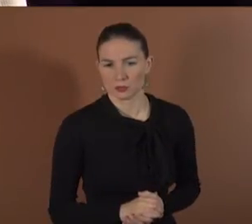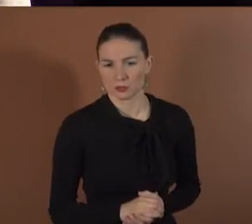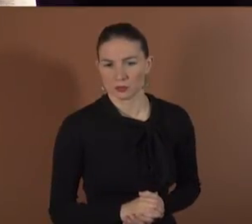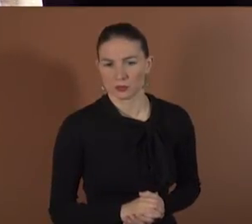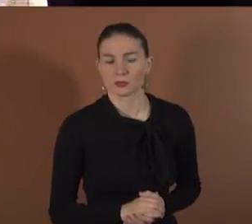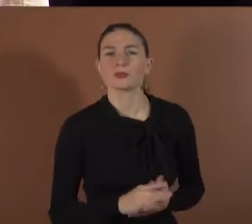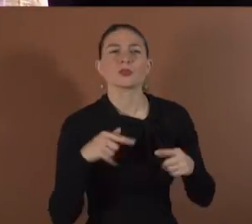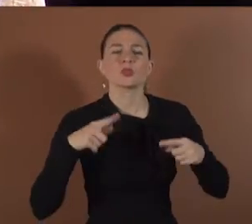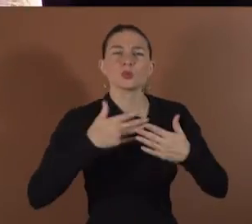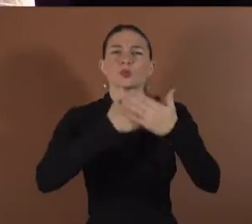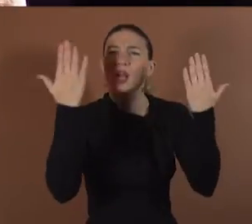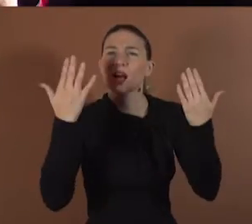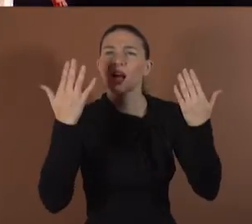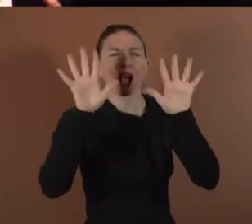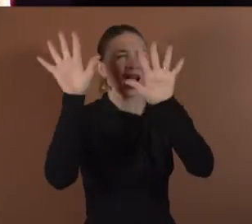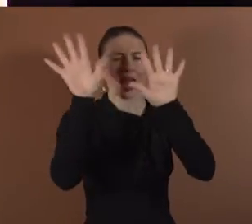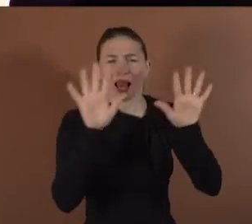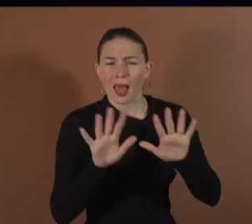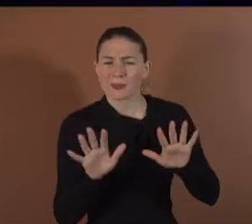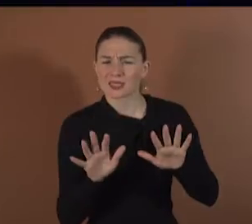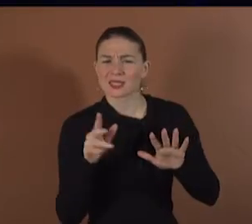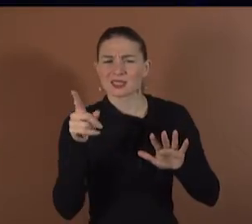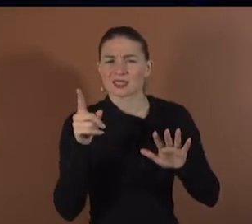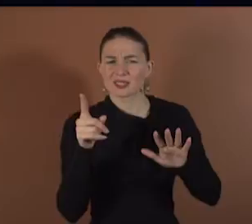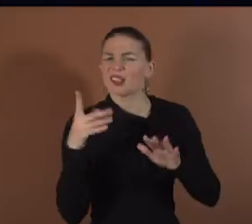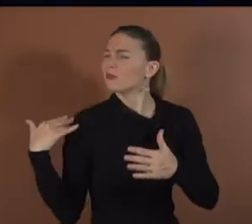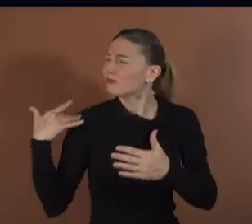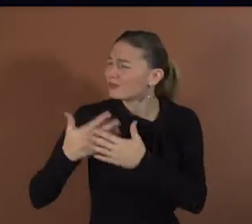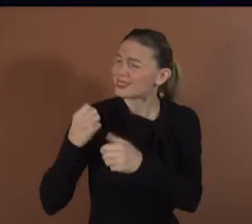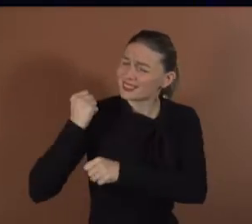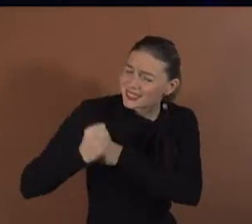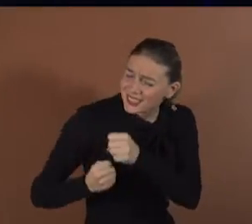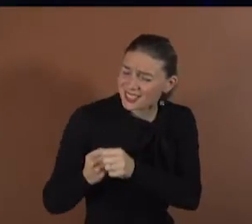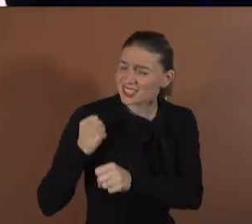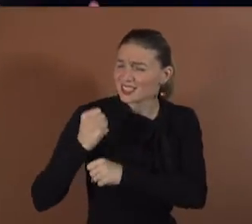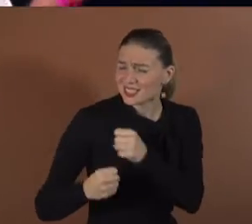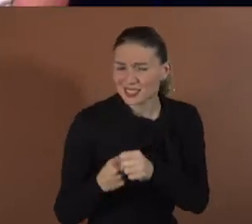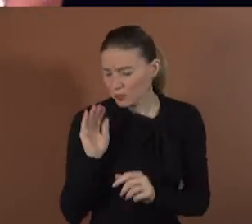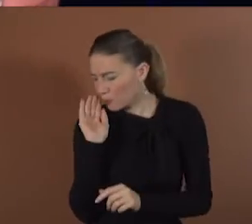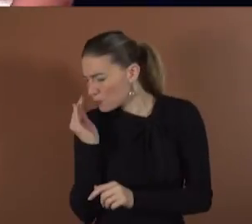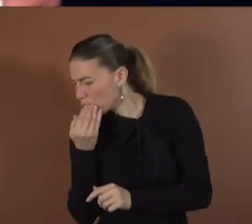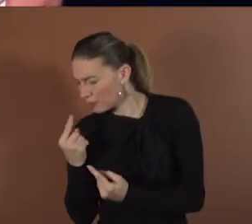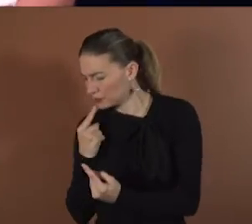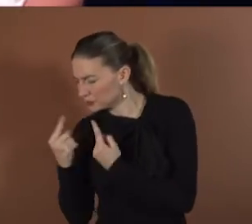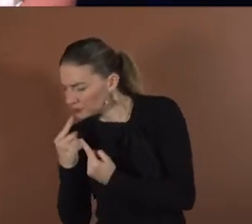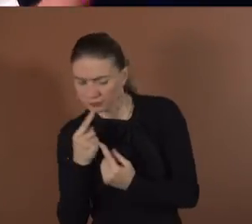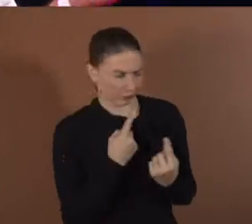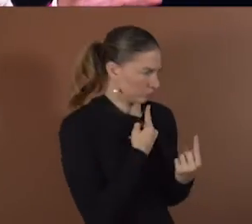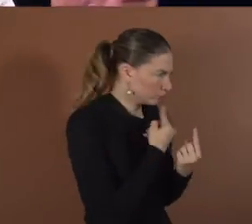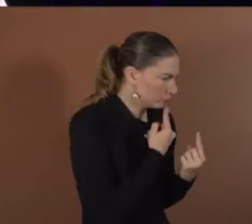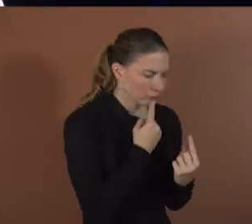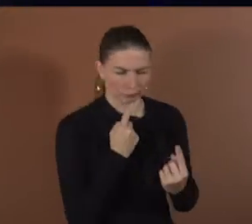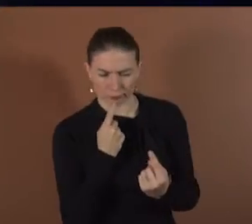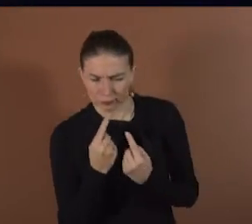face? For years, we've been having these climate negotiations where we go and we say we want a fab